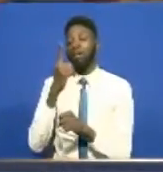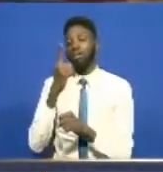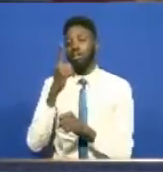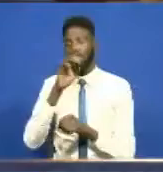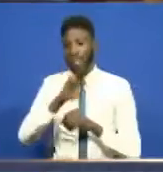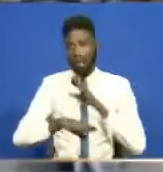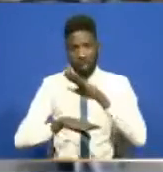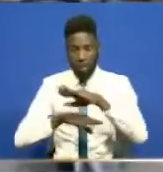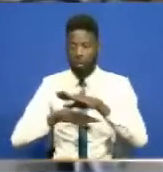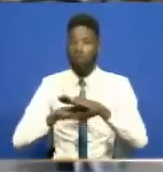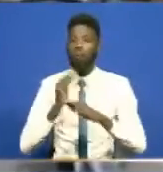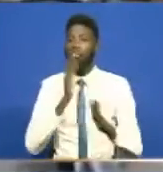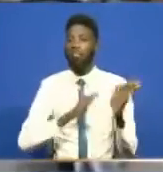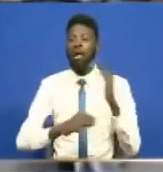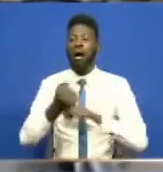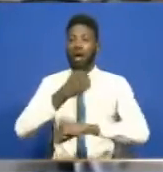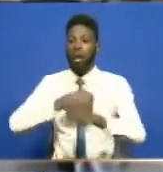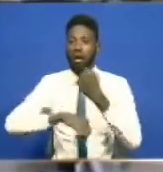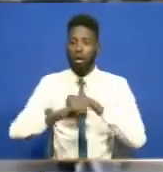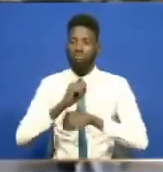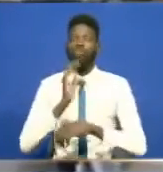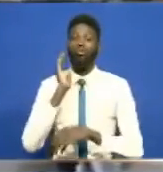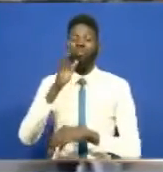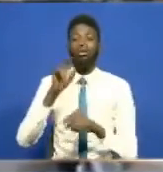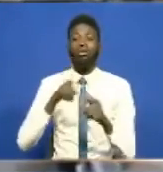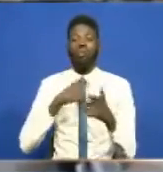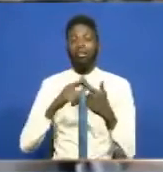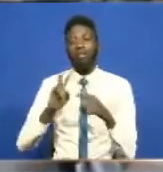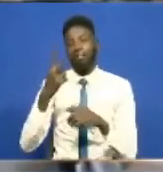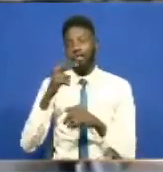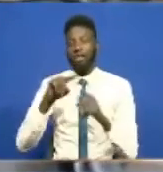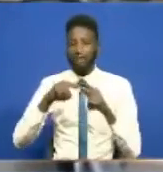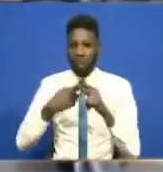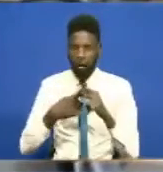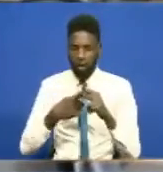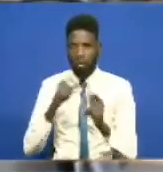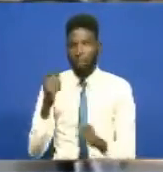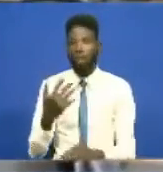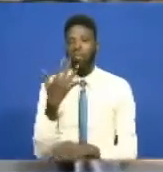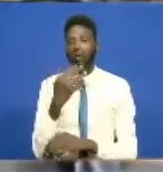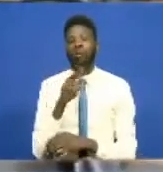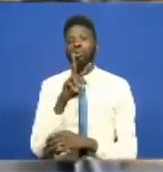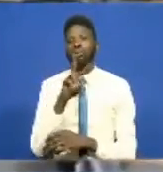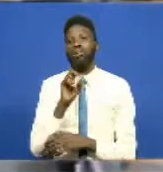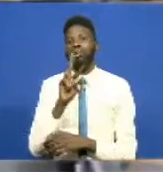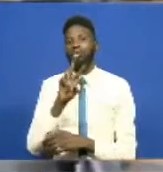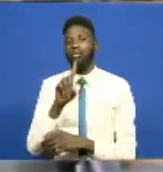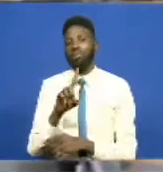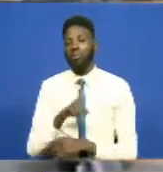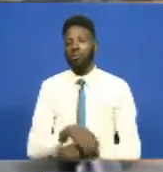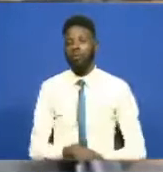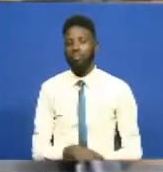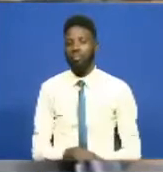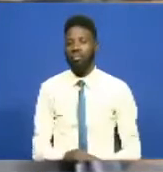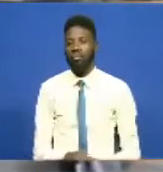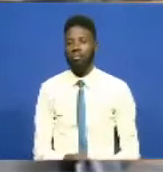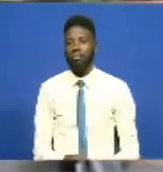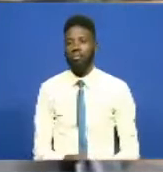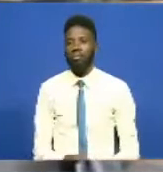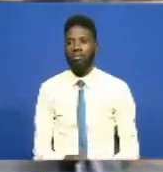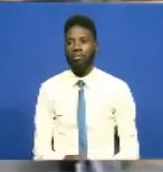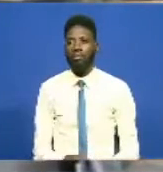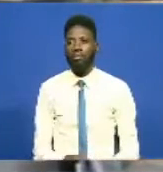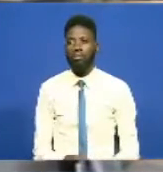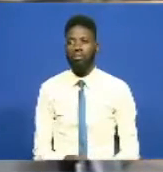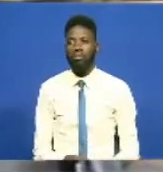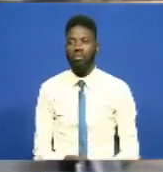undertaken so that the second phase can begin in May 2021. As an incident happened, and including